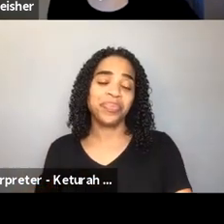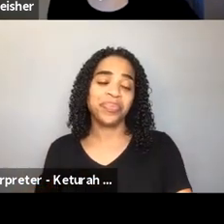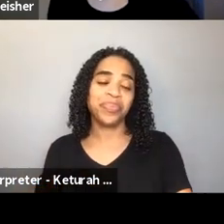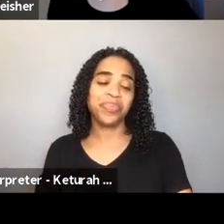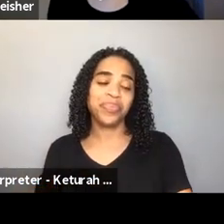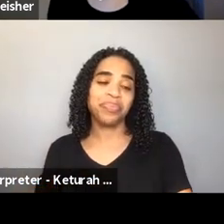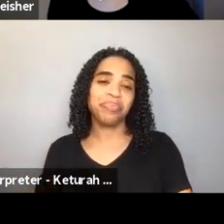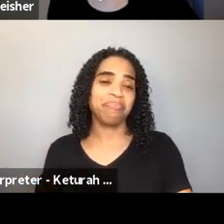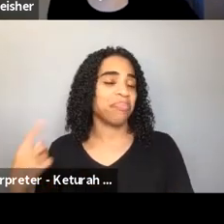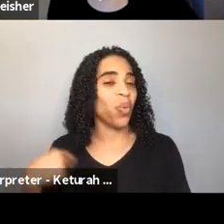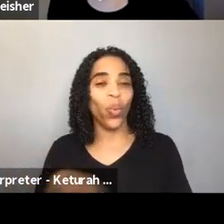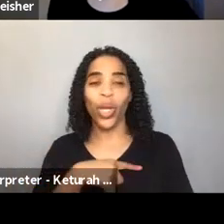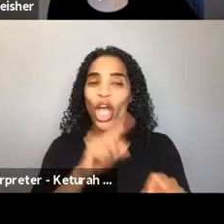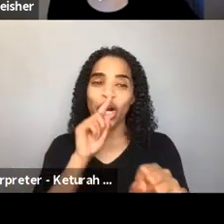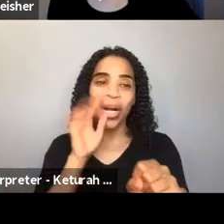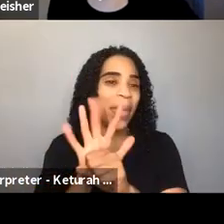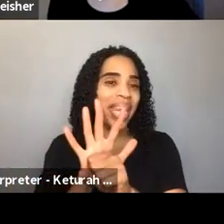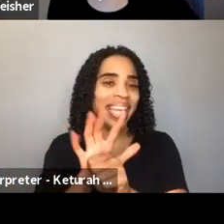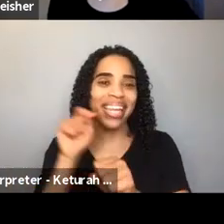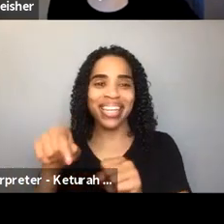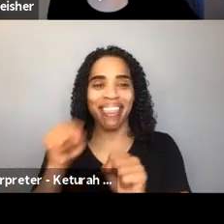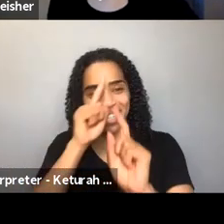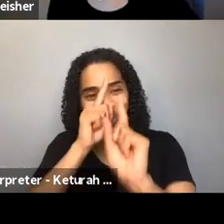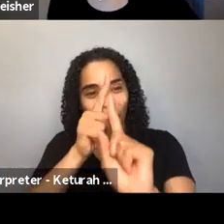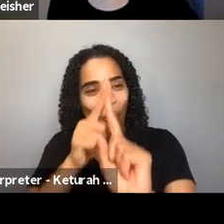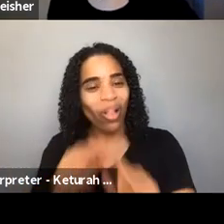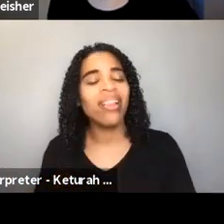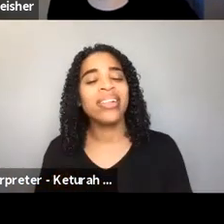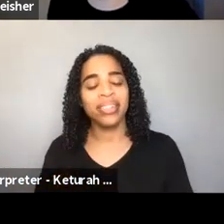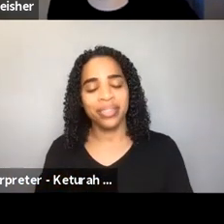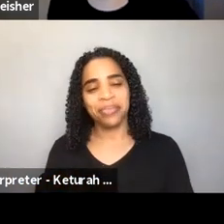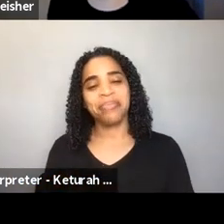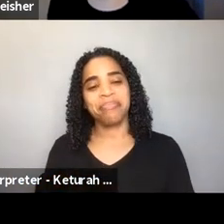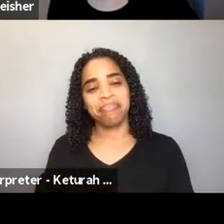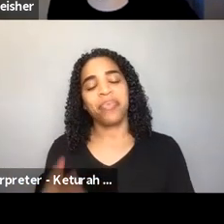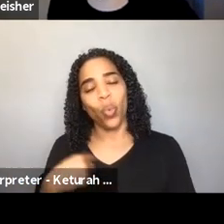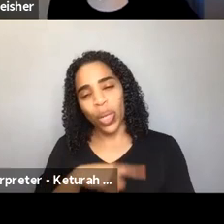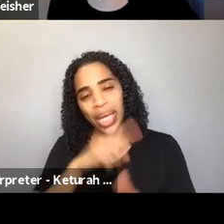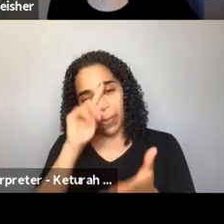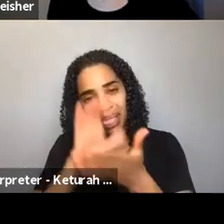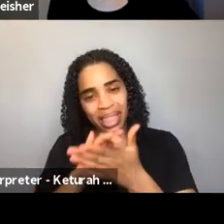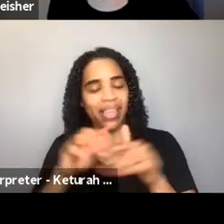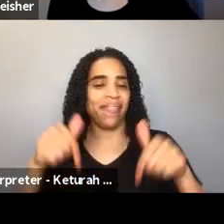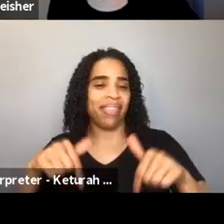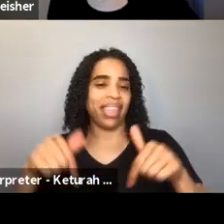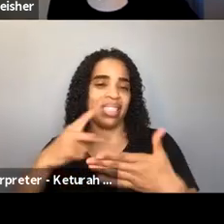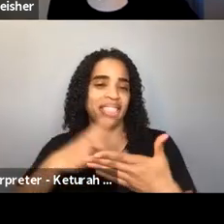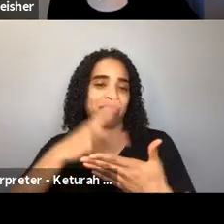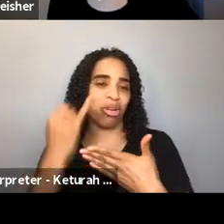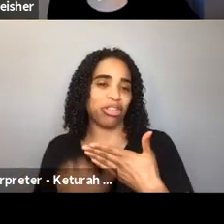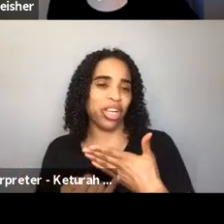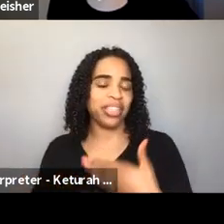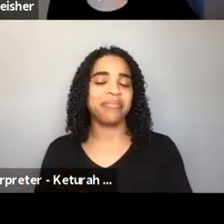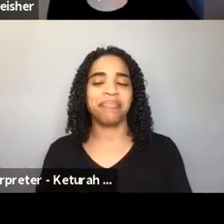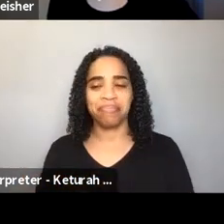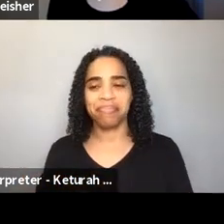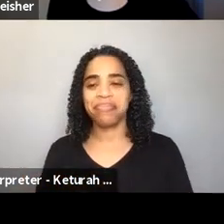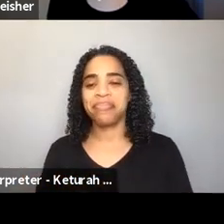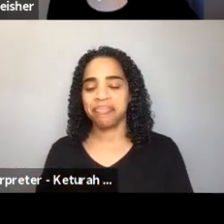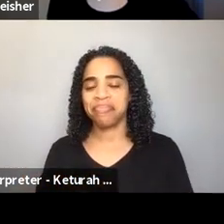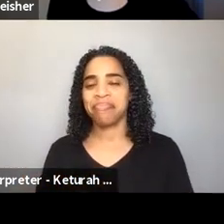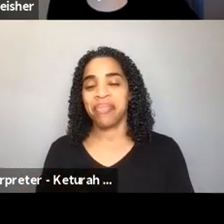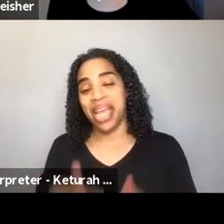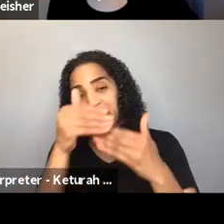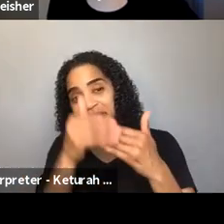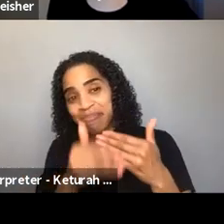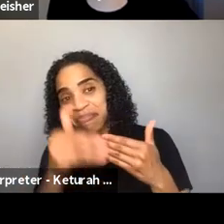we're all in because we believe in this project, and we think that only good things